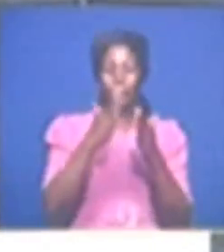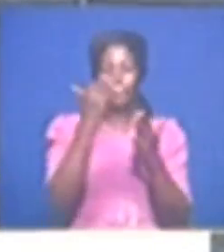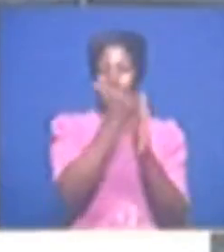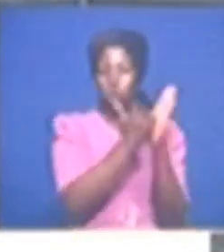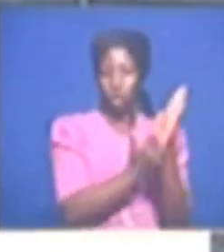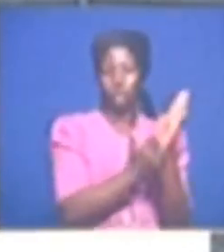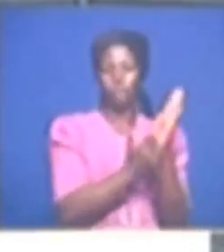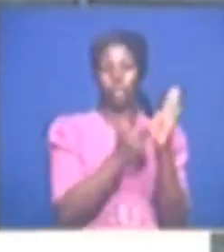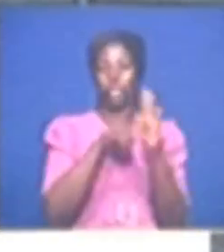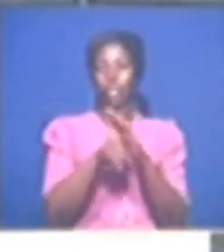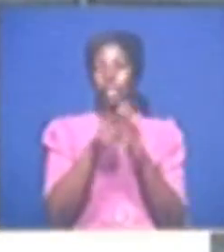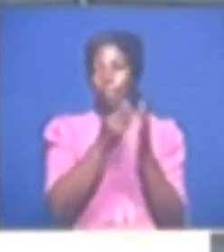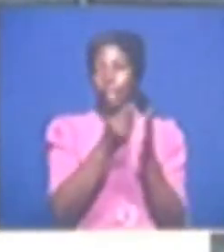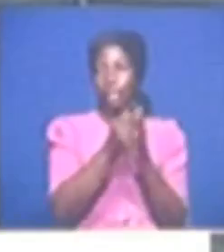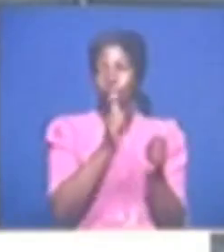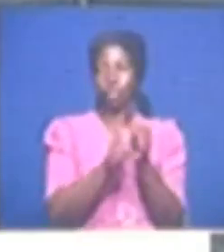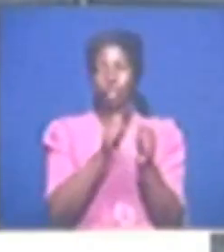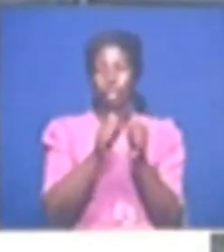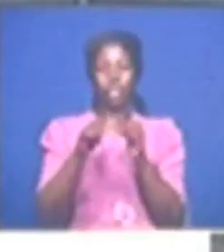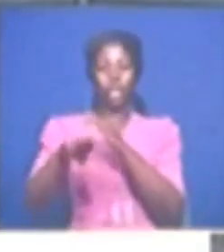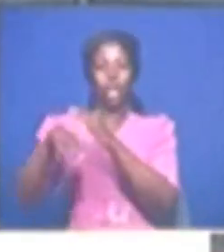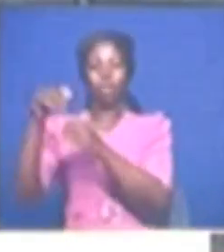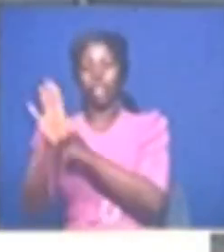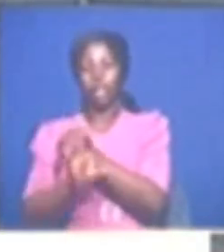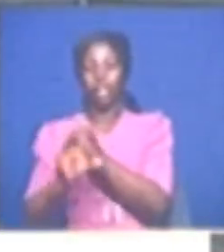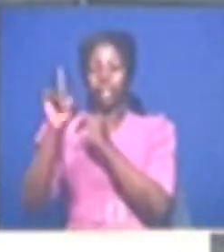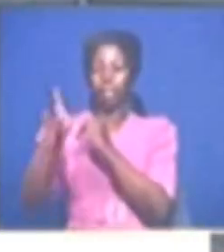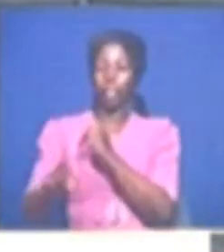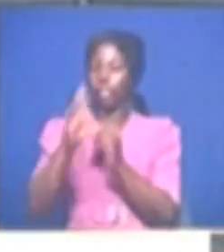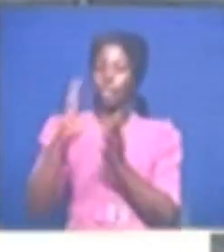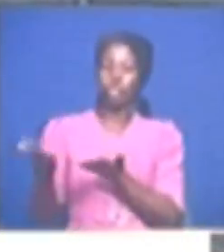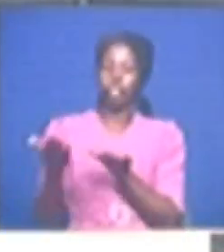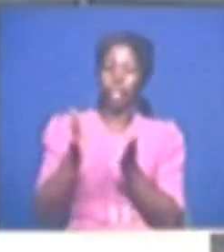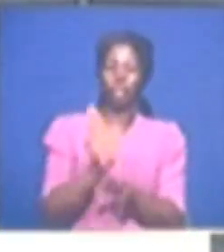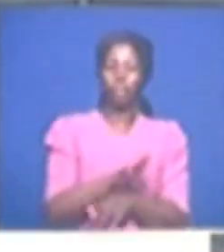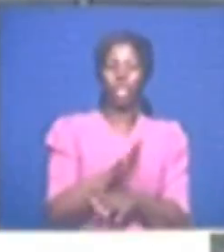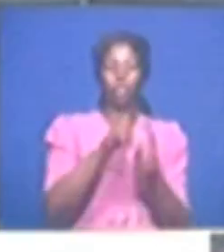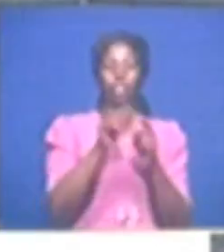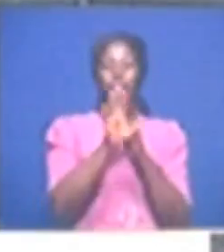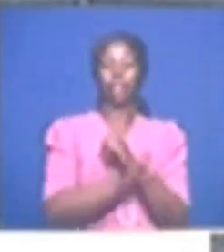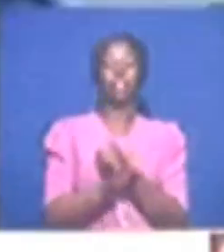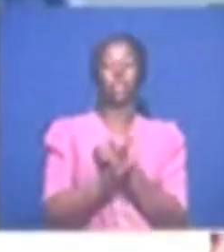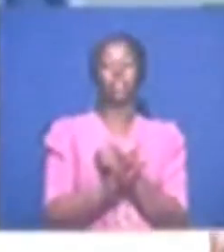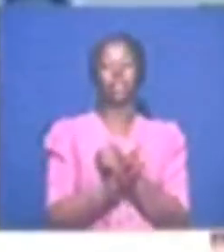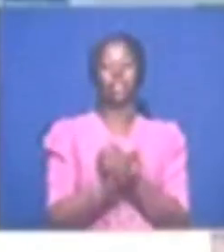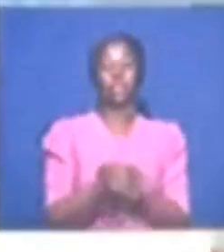foreign accounts will be returned back to the country. Eric Begon has the report.